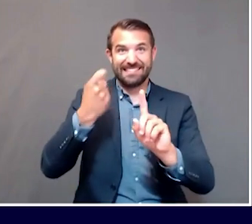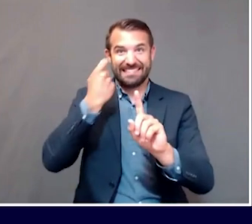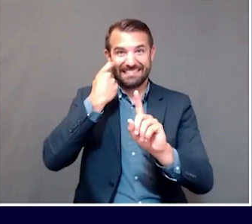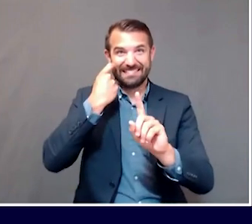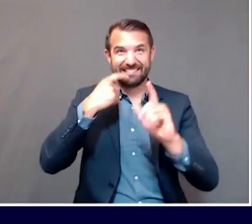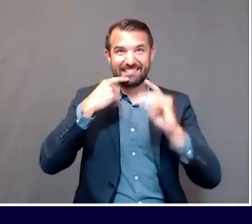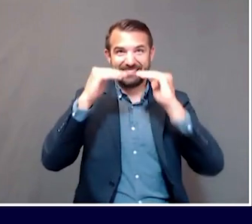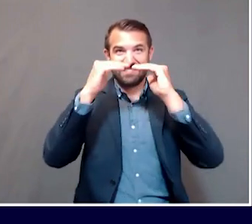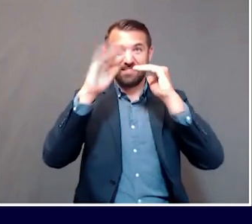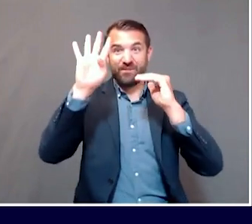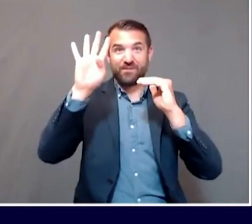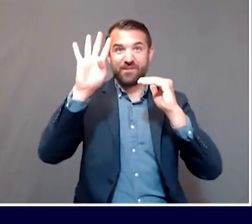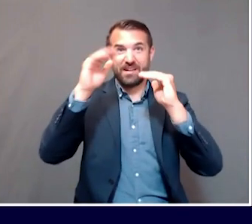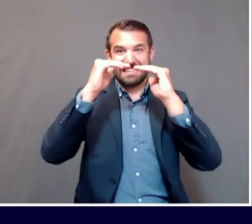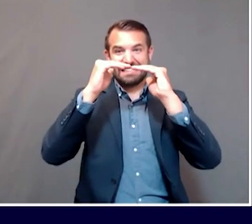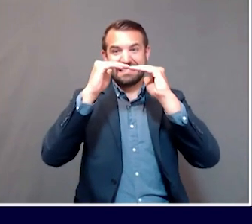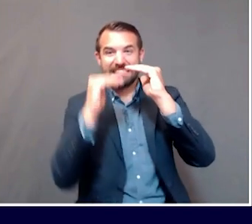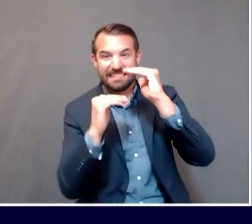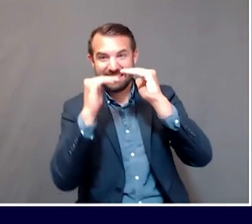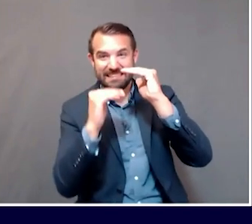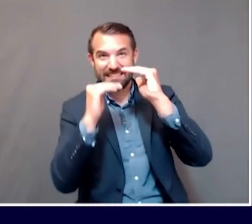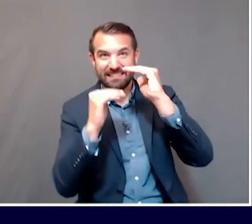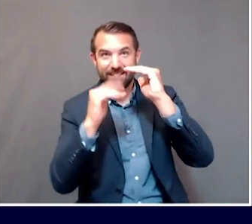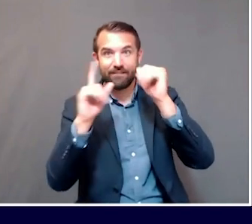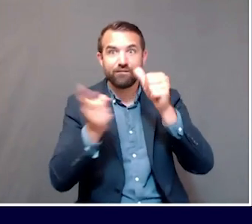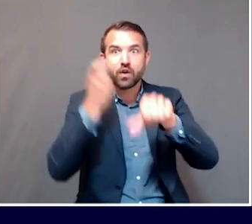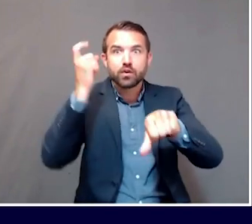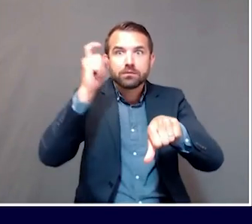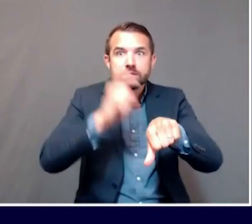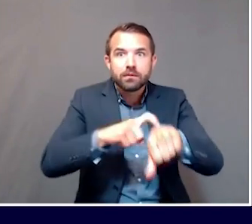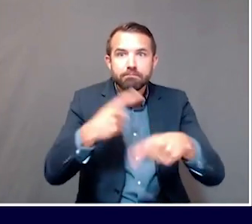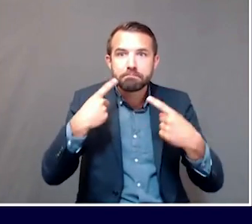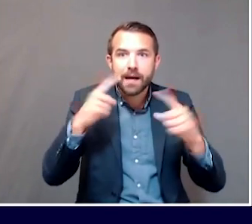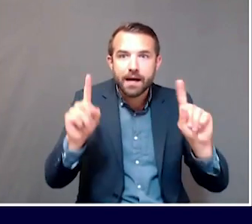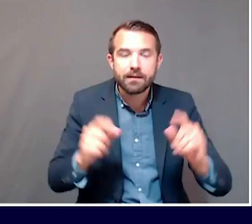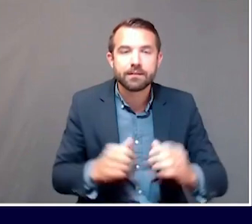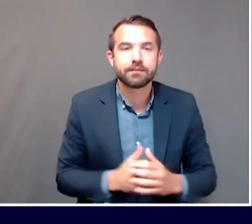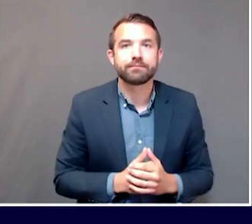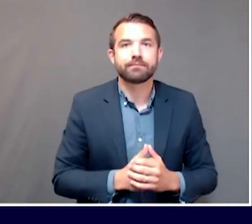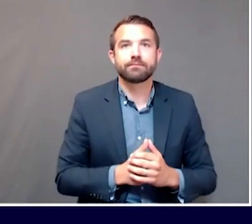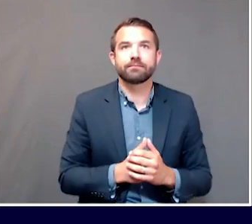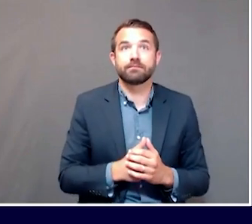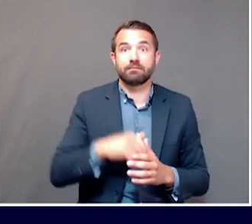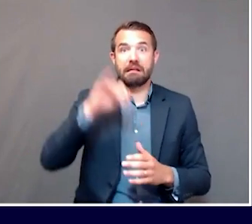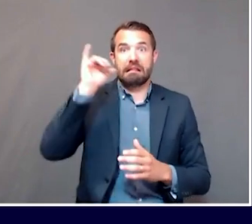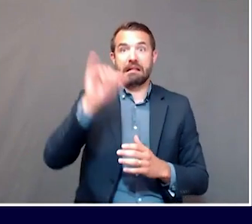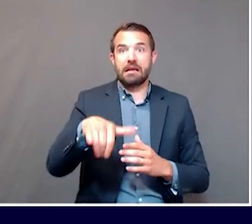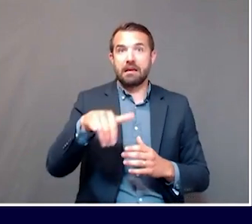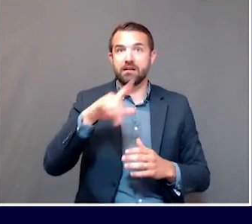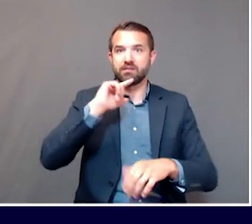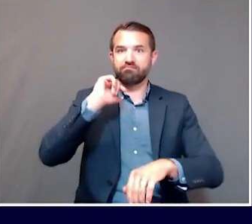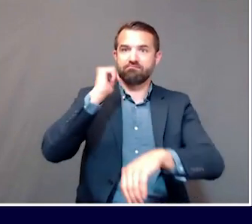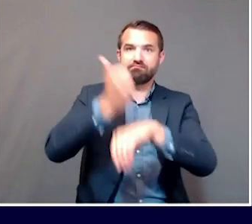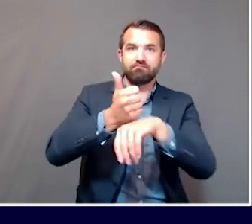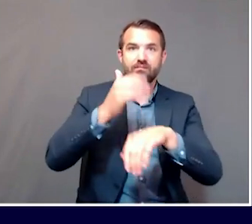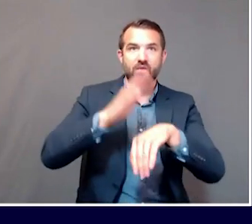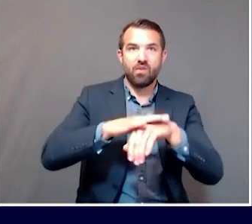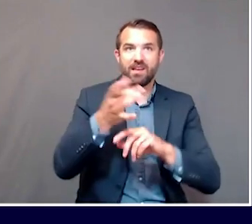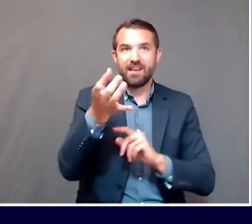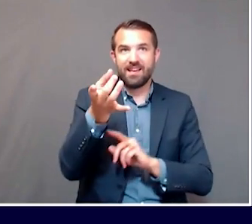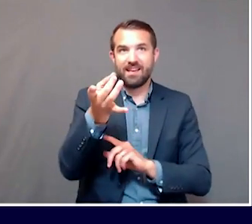below 4% for the first time yesterday. That represents a positivity rate based on